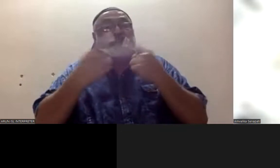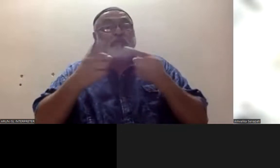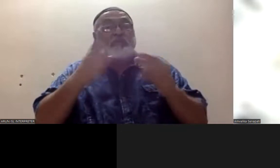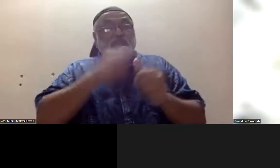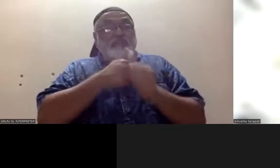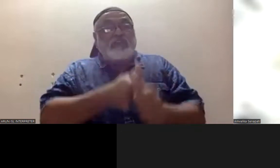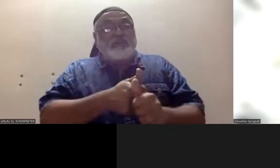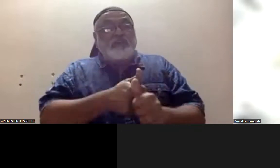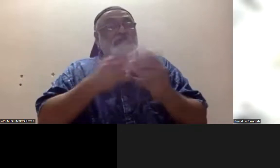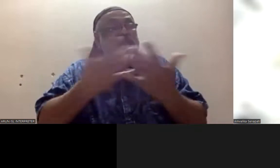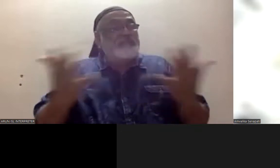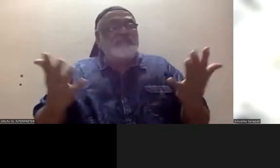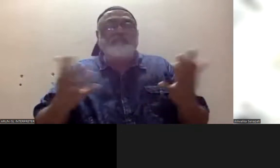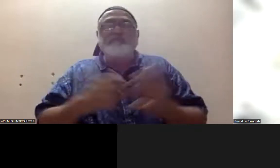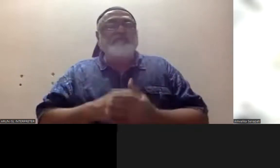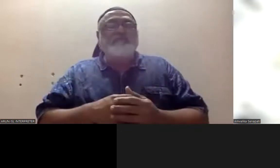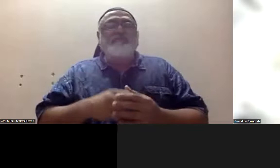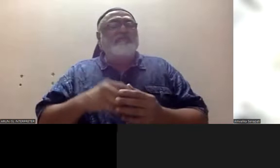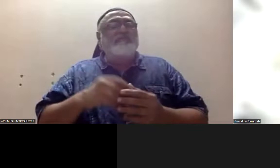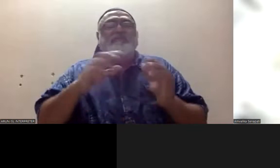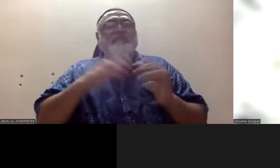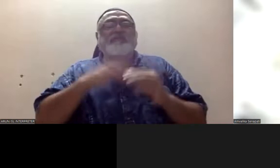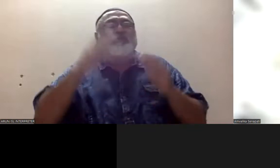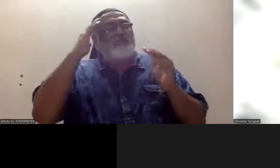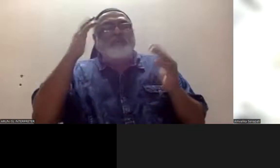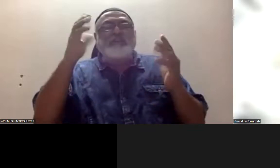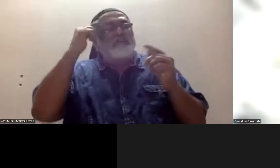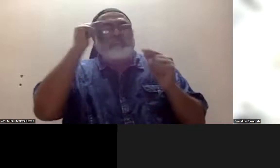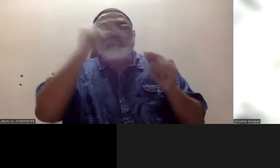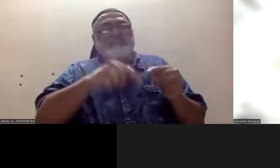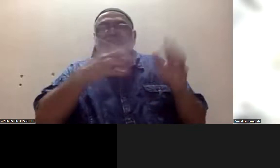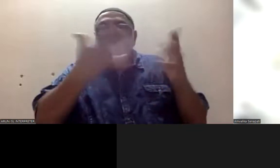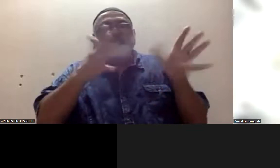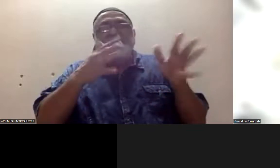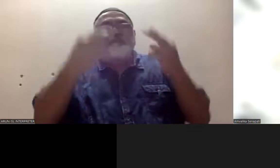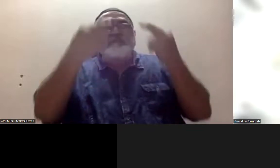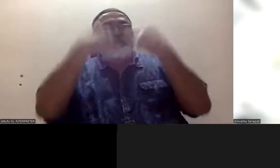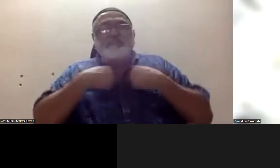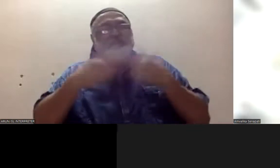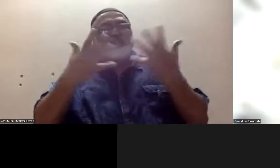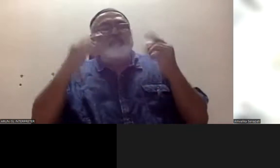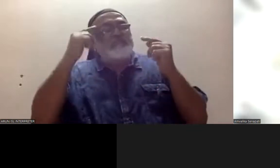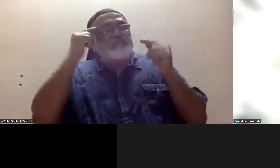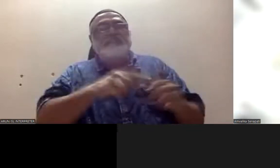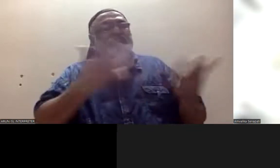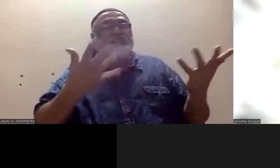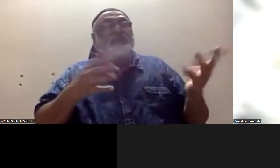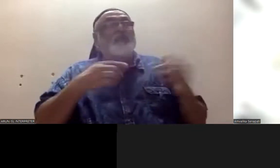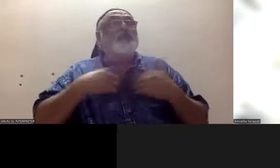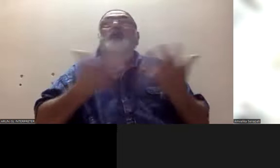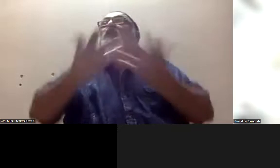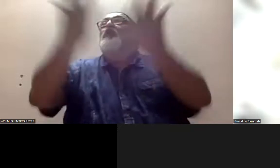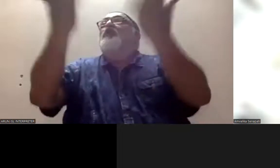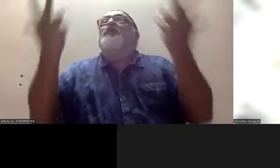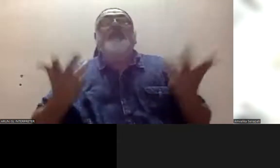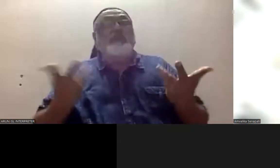such norms, they will not give means any attention. So we have to go to means